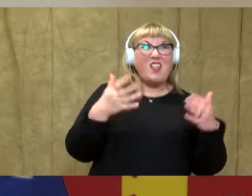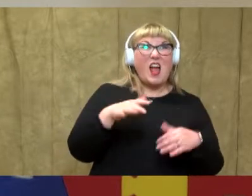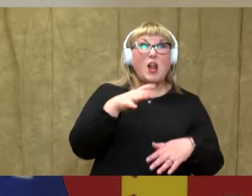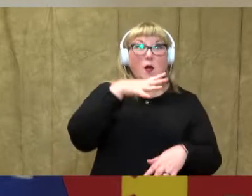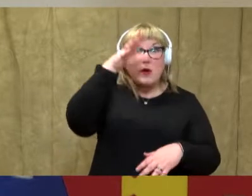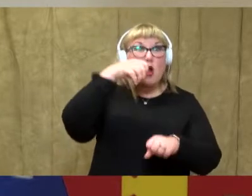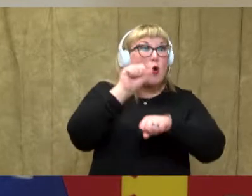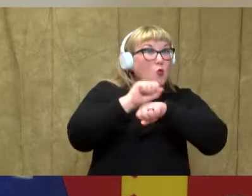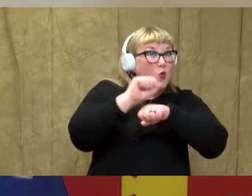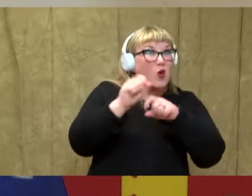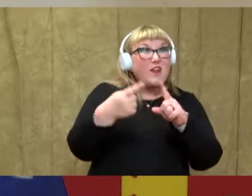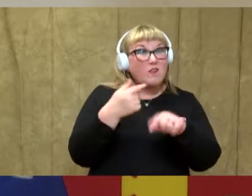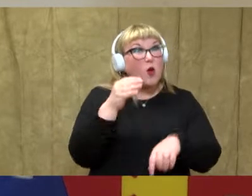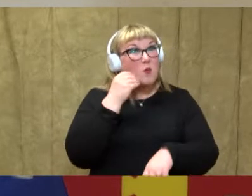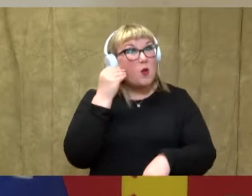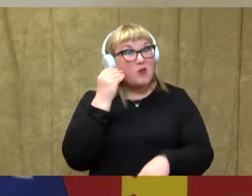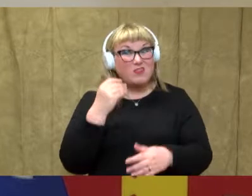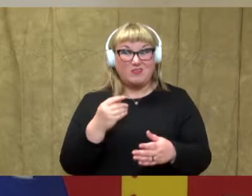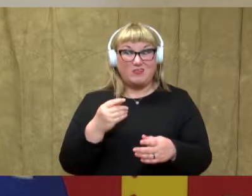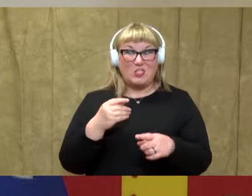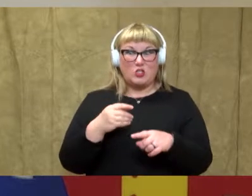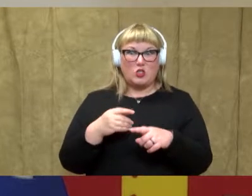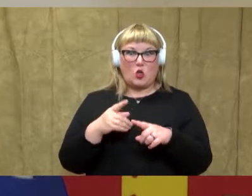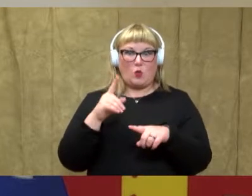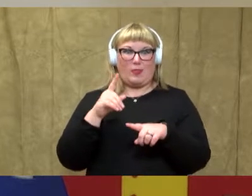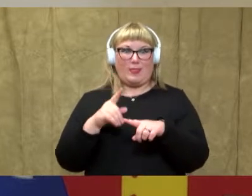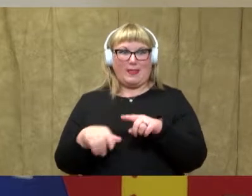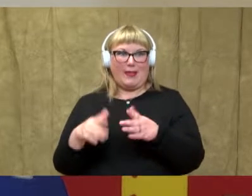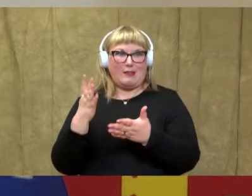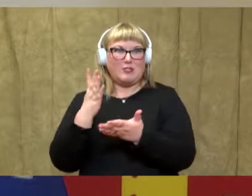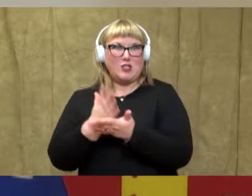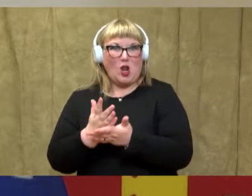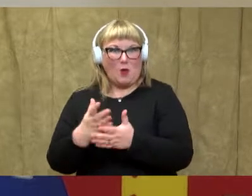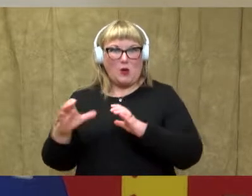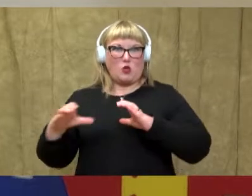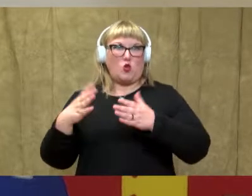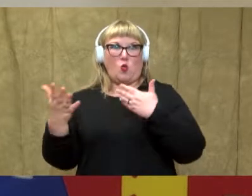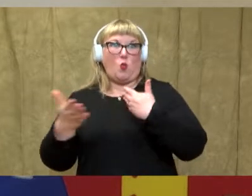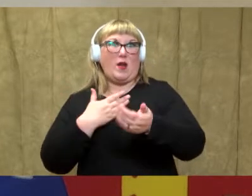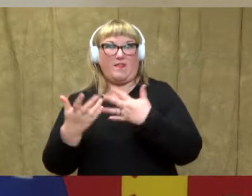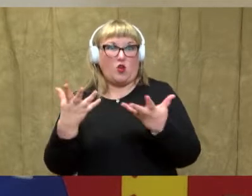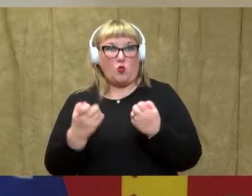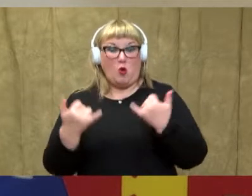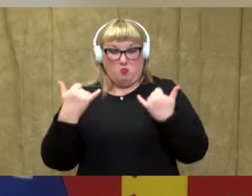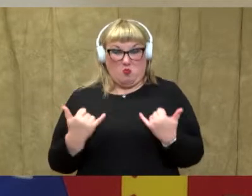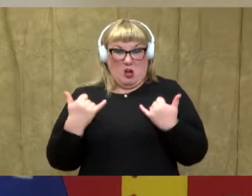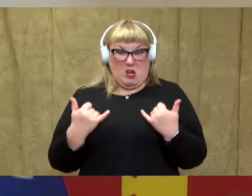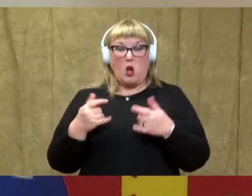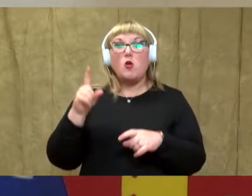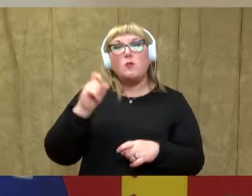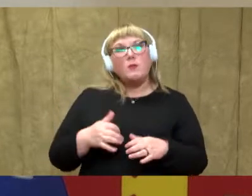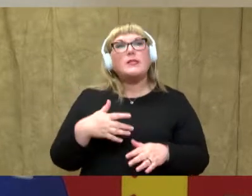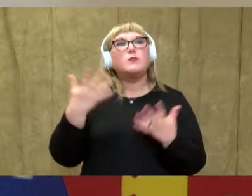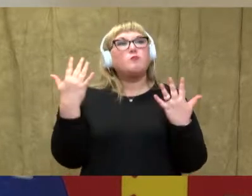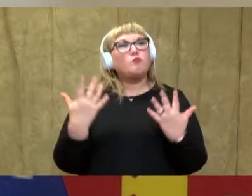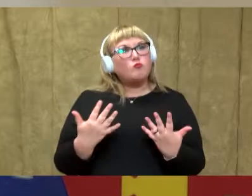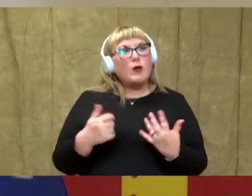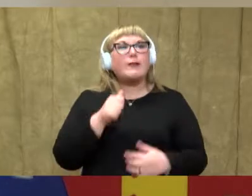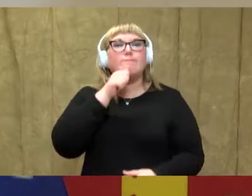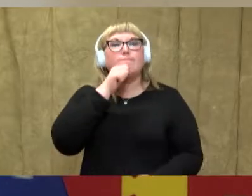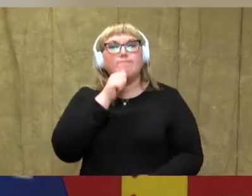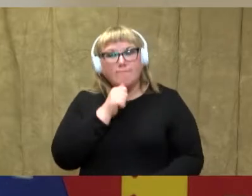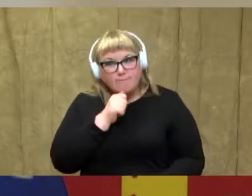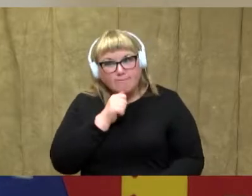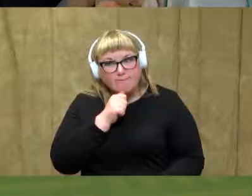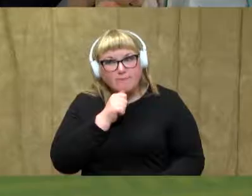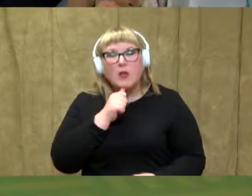home. So a lot of times they can't do exactly what you want right then. You have to wait sometimes and have patience. And